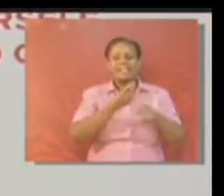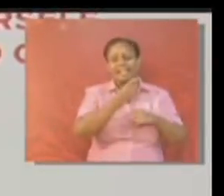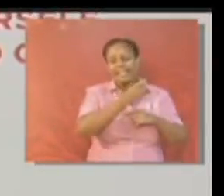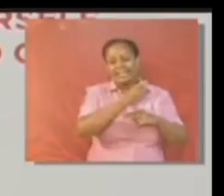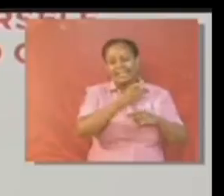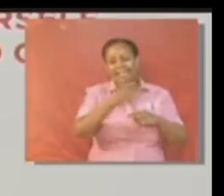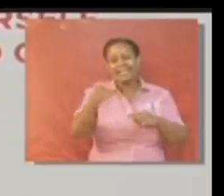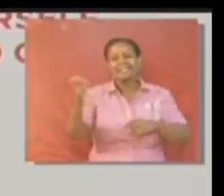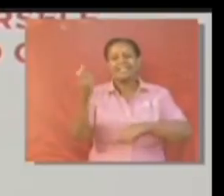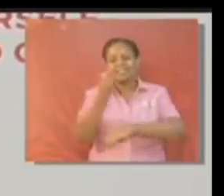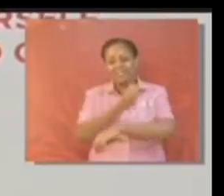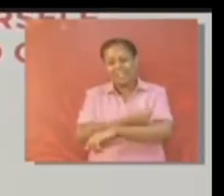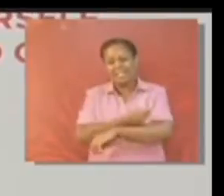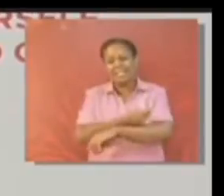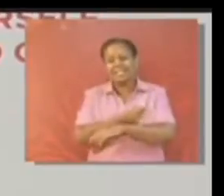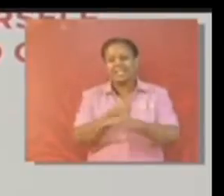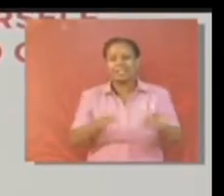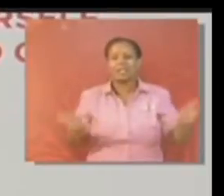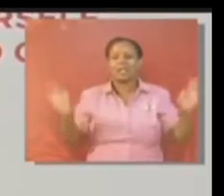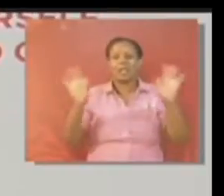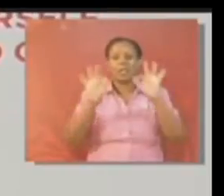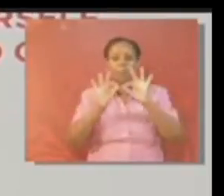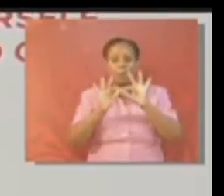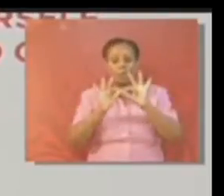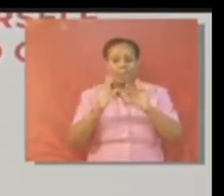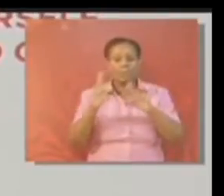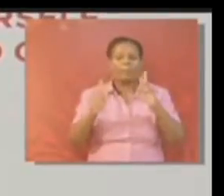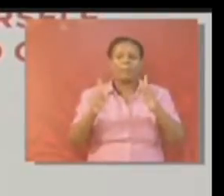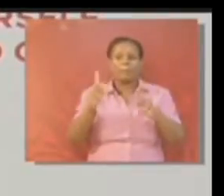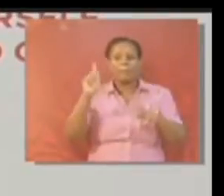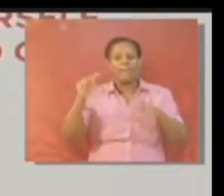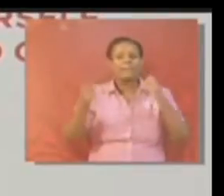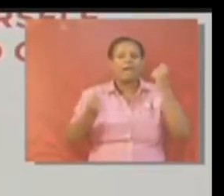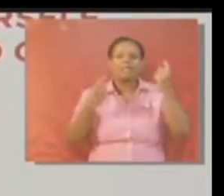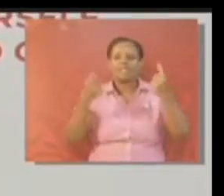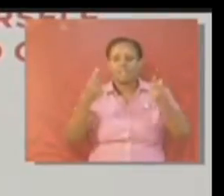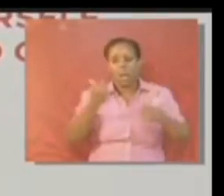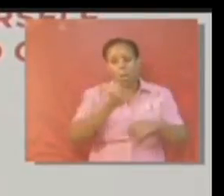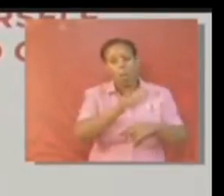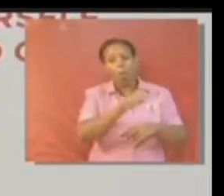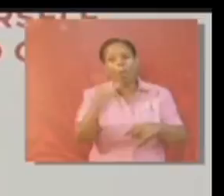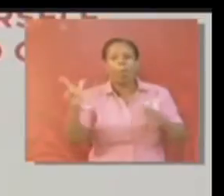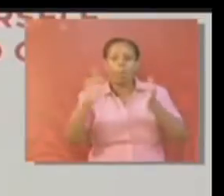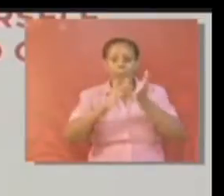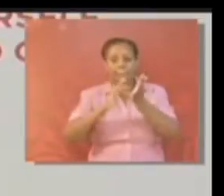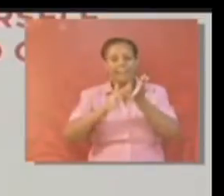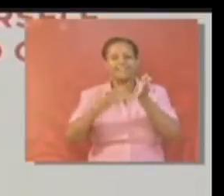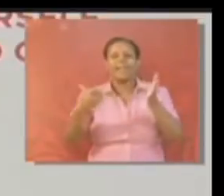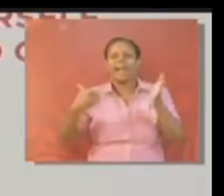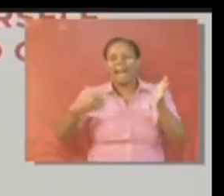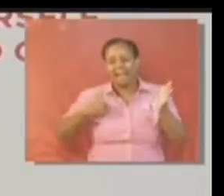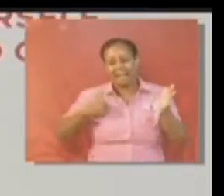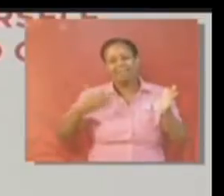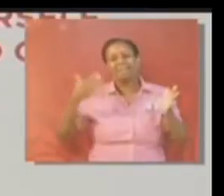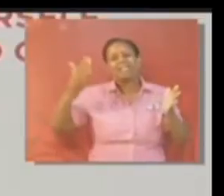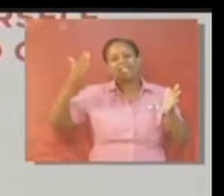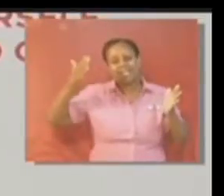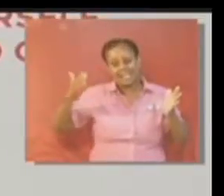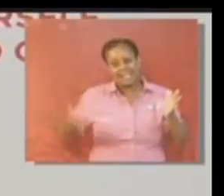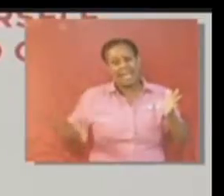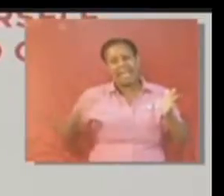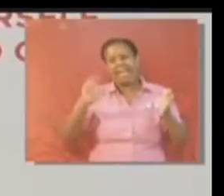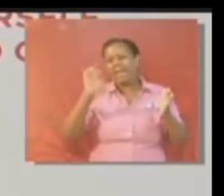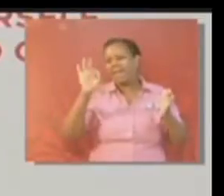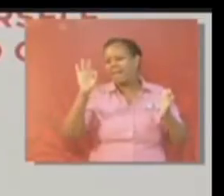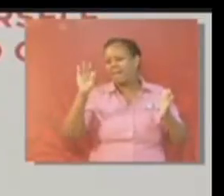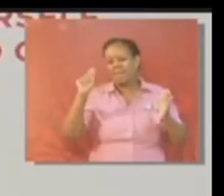realistic that all drugs have side effects. What you don't want is the 1 in a million side effect